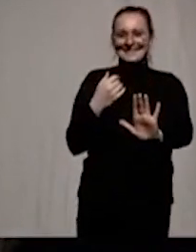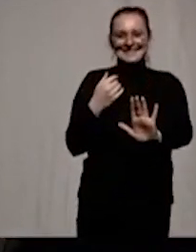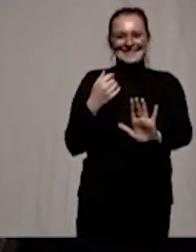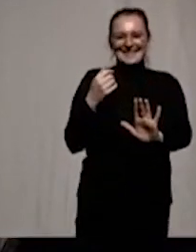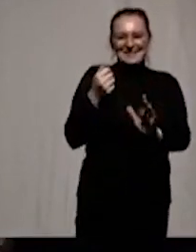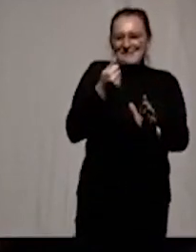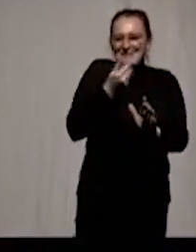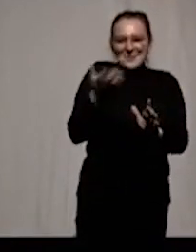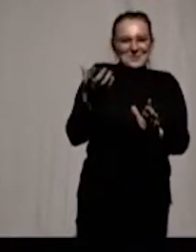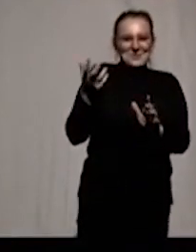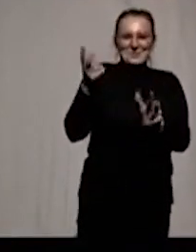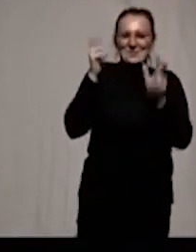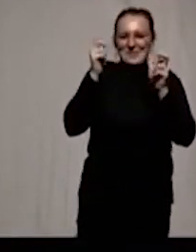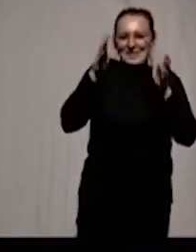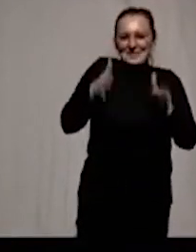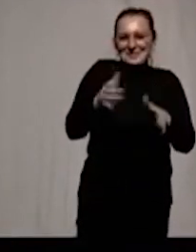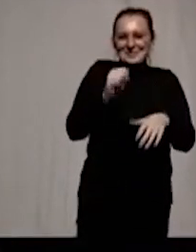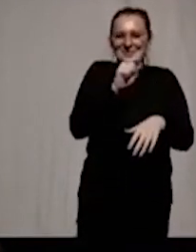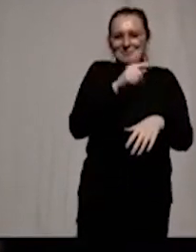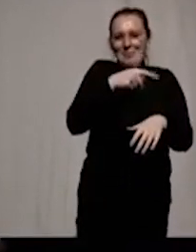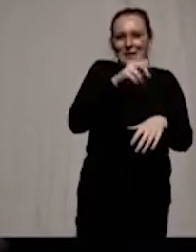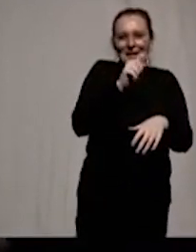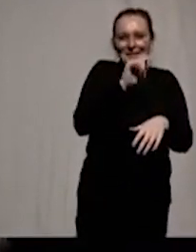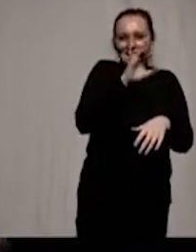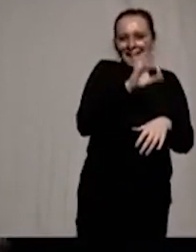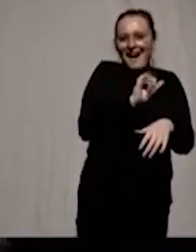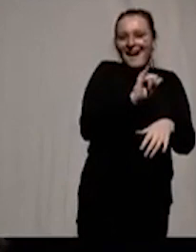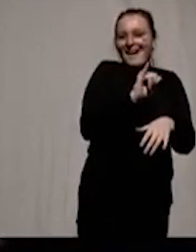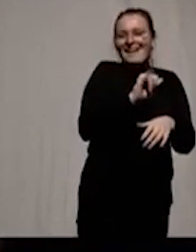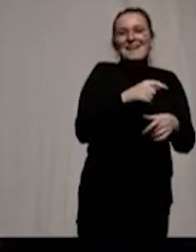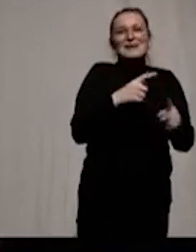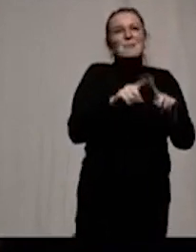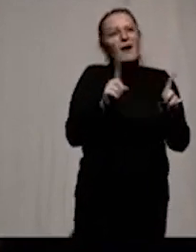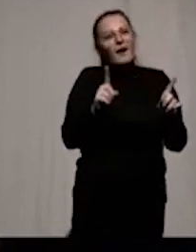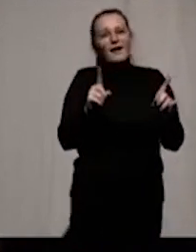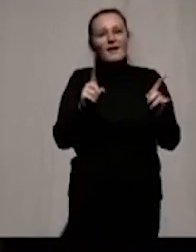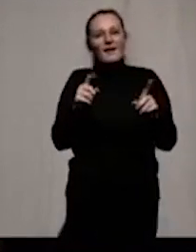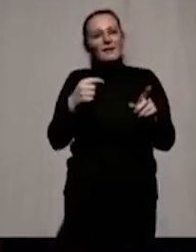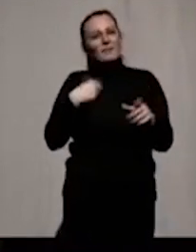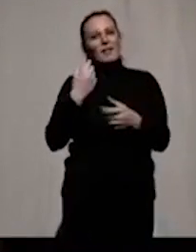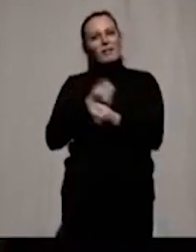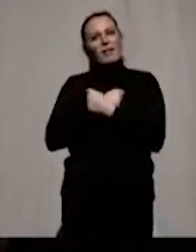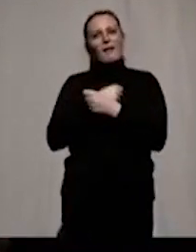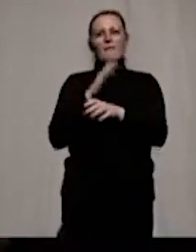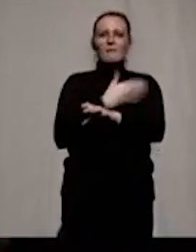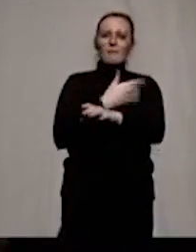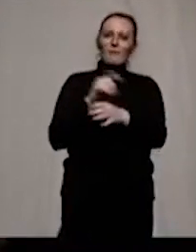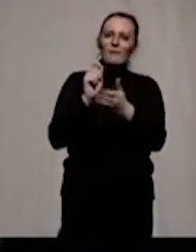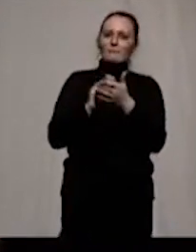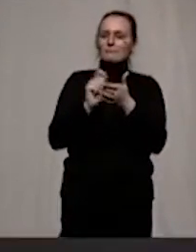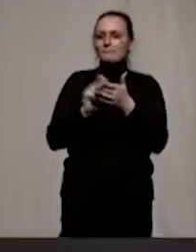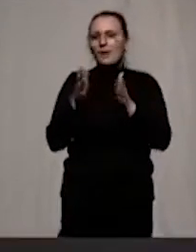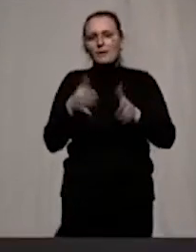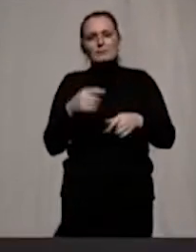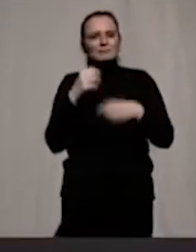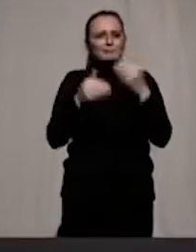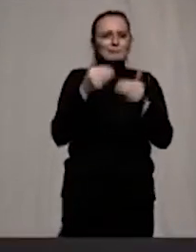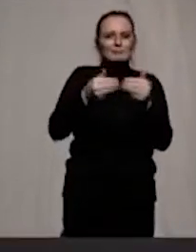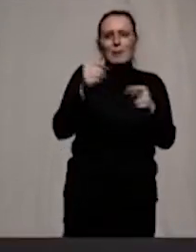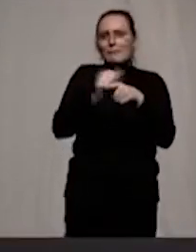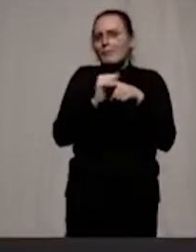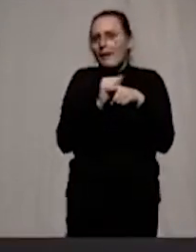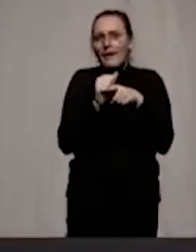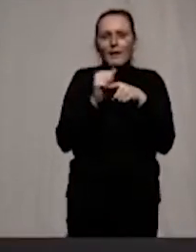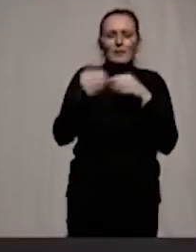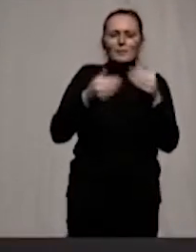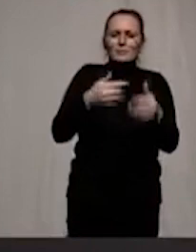I love what I do, and I love the music that I create, and the practice got me to be able to sit down and write whole songs in 5 minutes. So because of the fact that I practice so much,